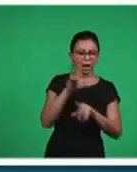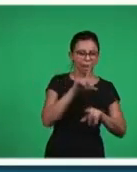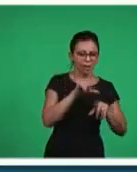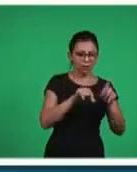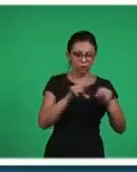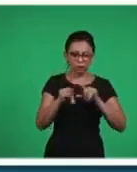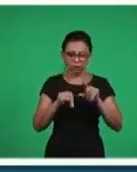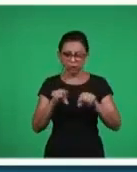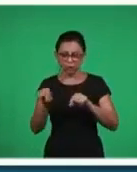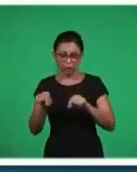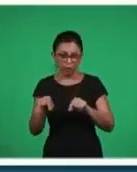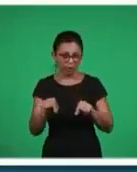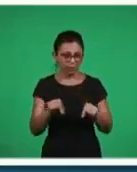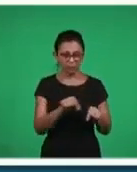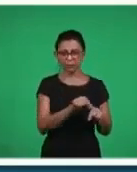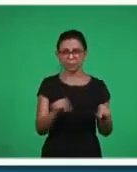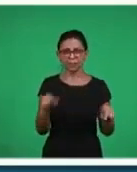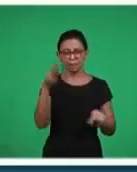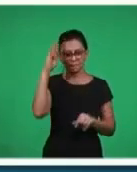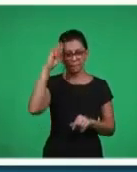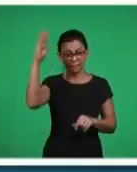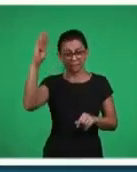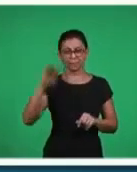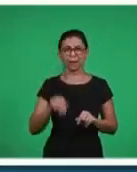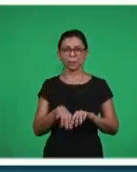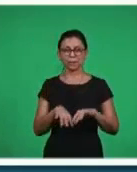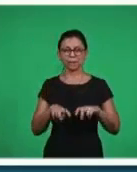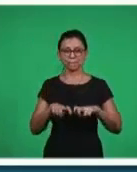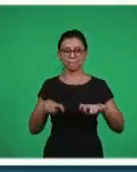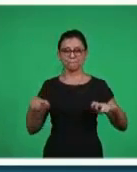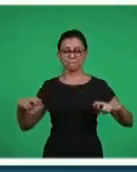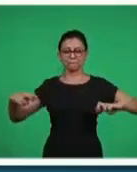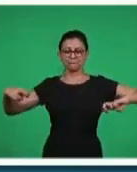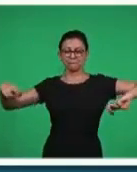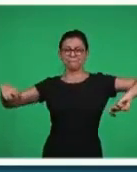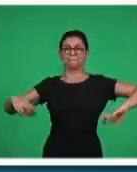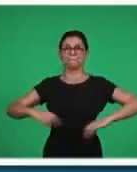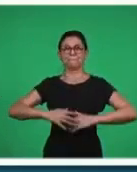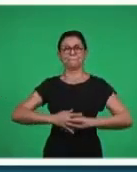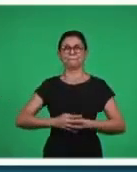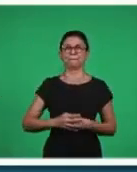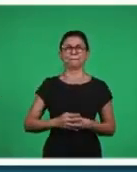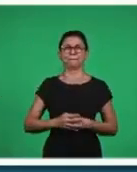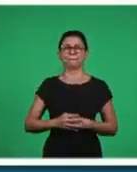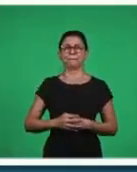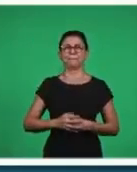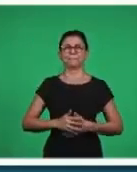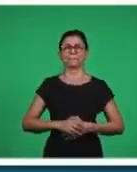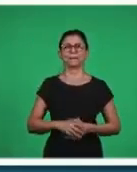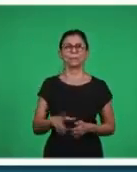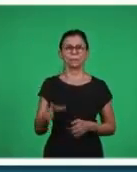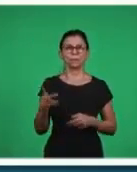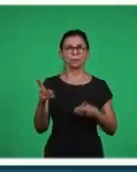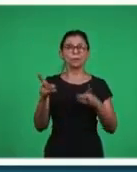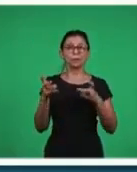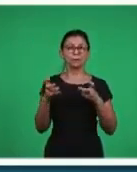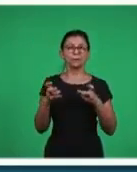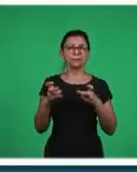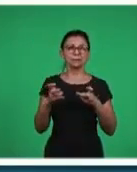Jesus criticized the religious that wanted to sit on the first spot? So the brethren can observe here,